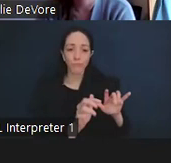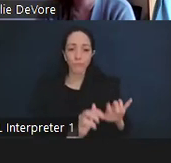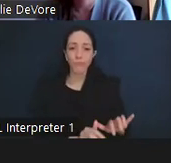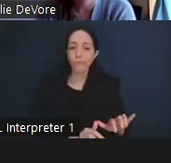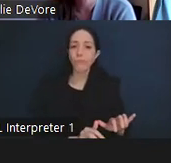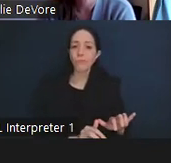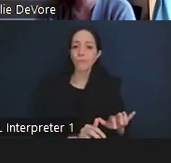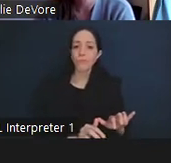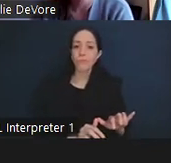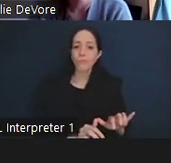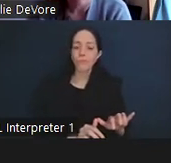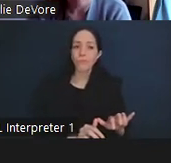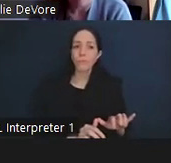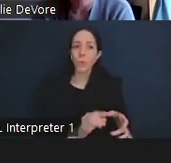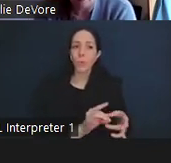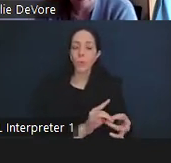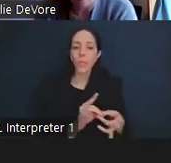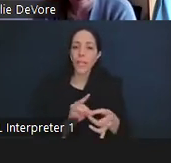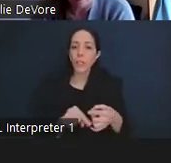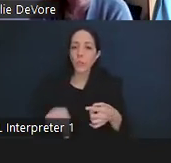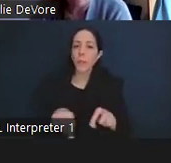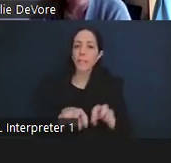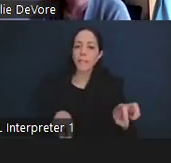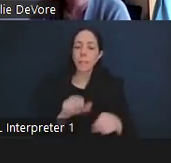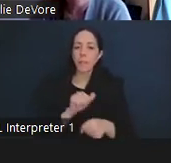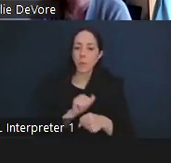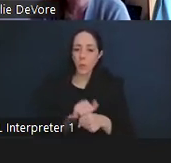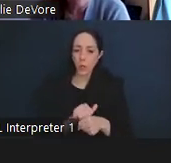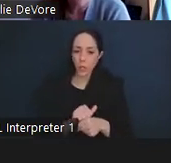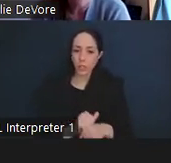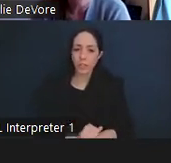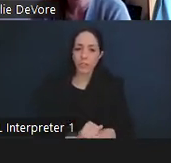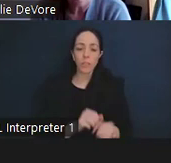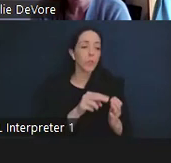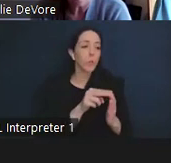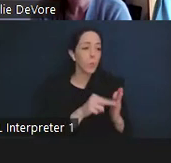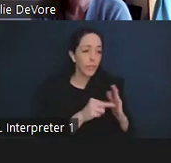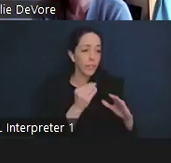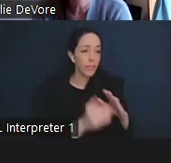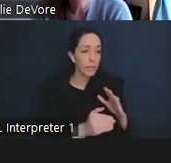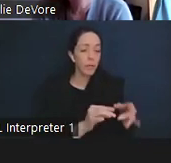committee? Would I be reading this email if I weren't on this committee?